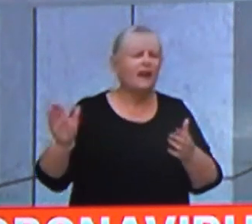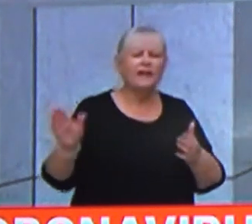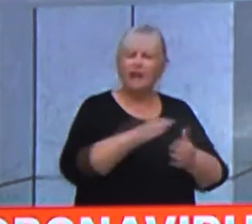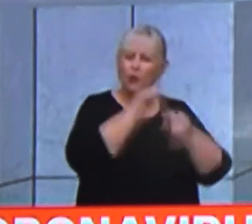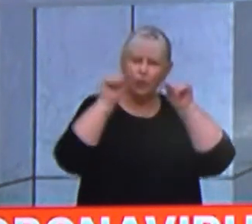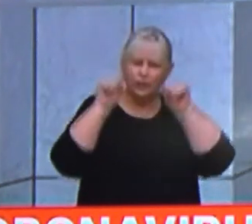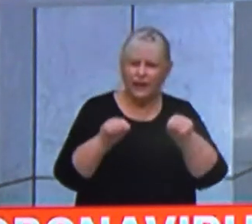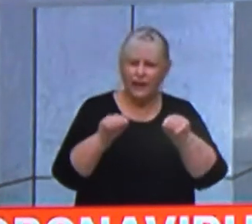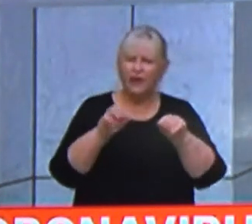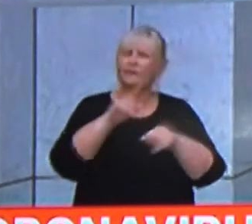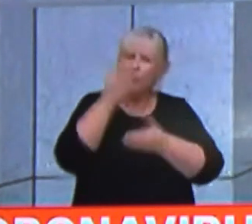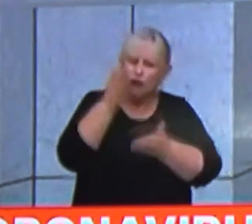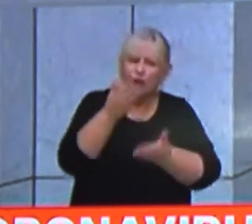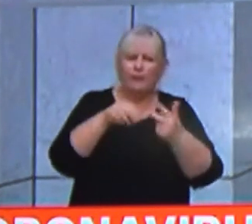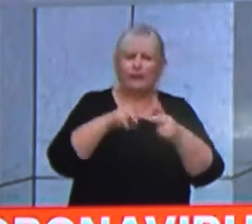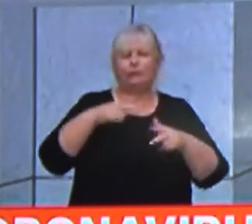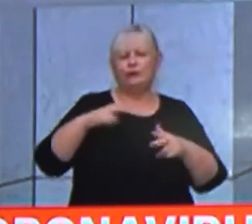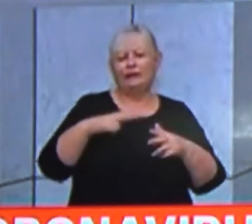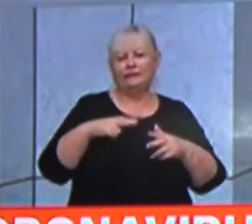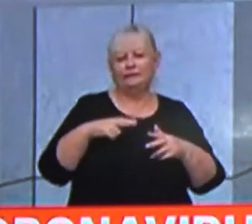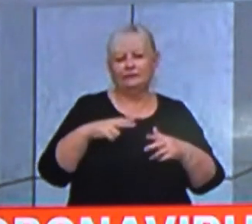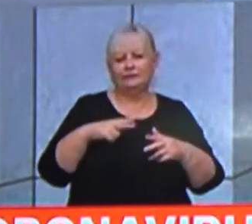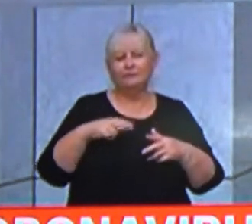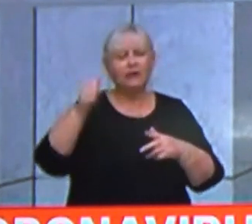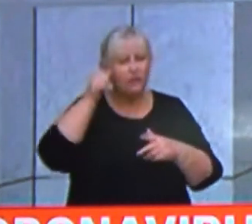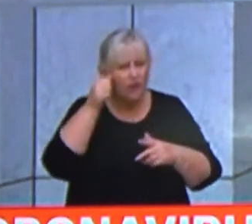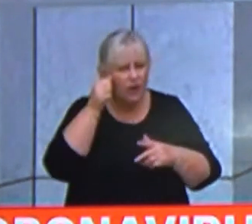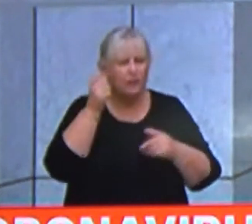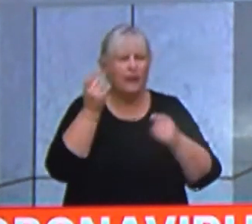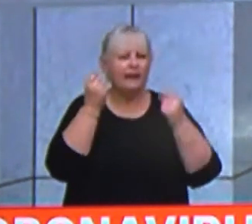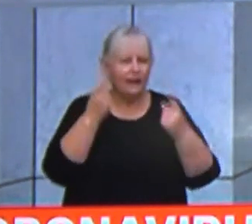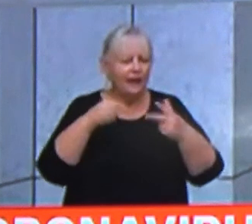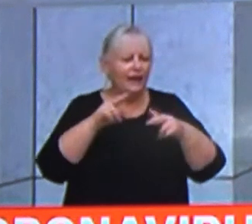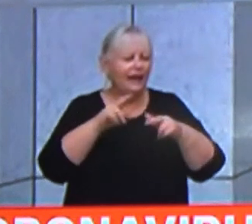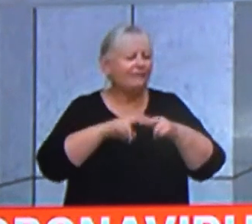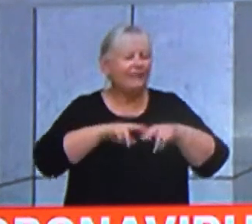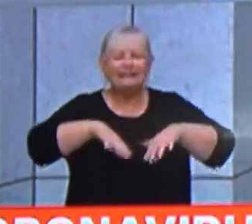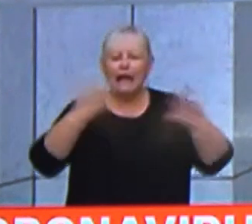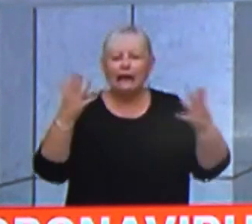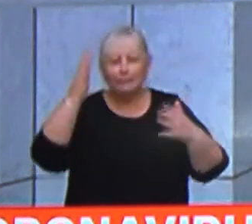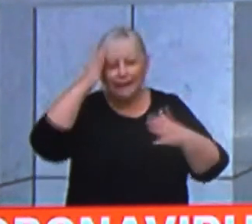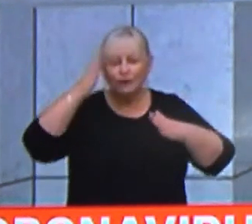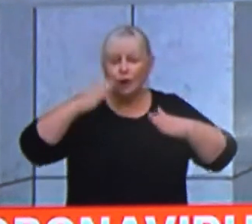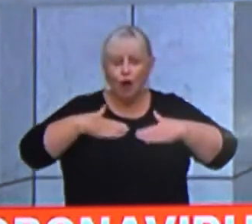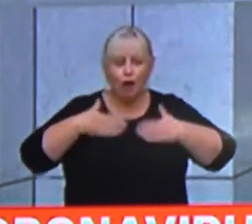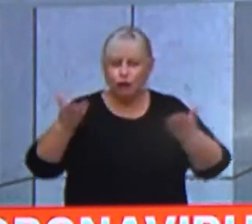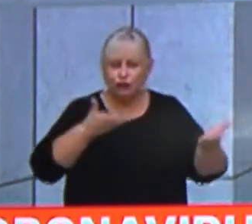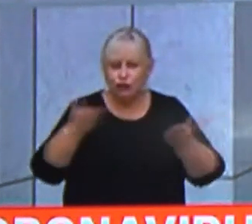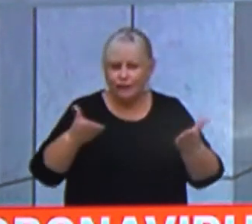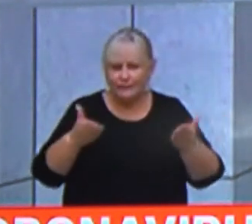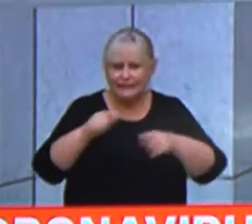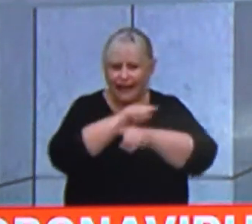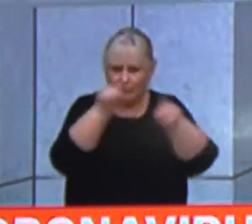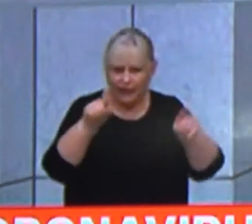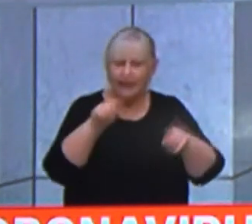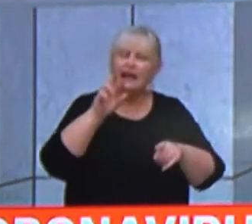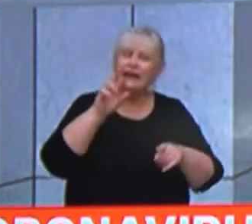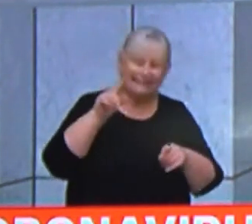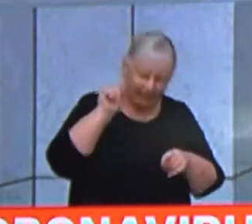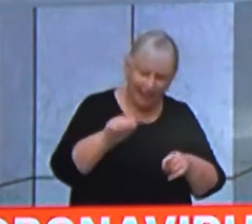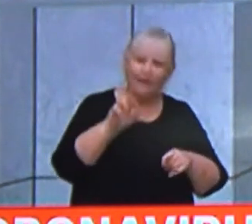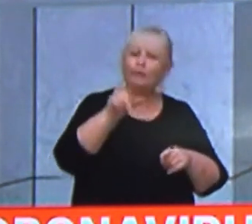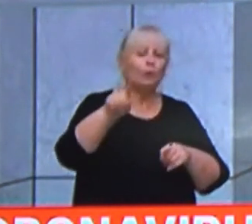examination, involve physical consultation. And I want to thank our general practices for